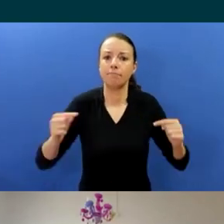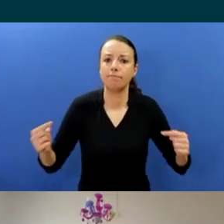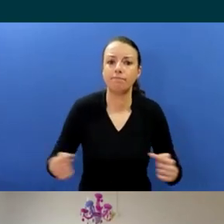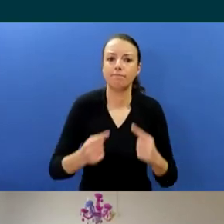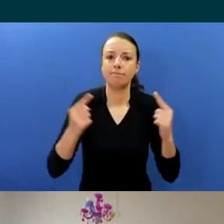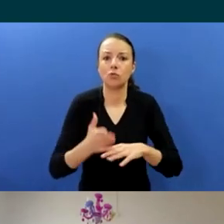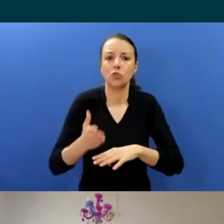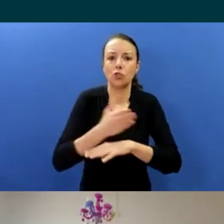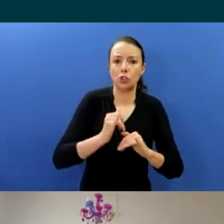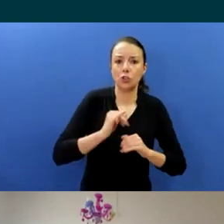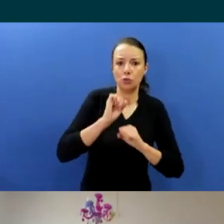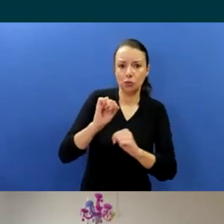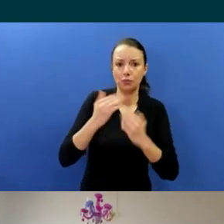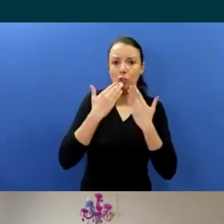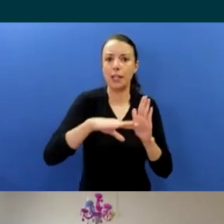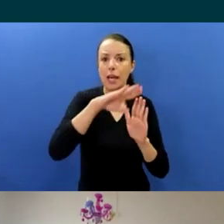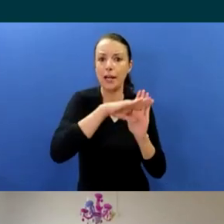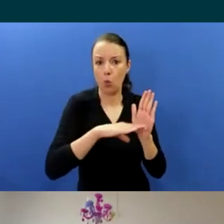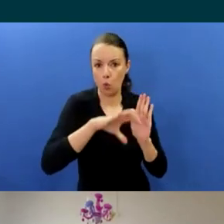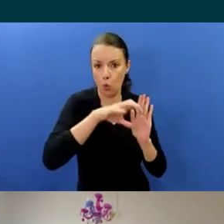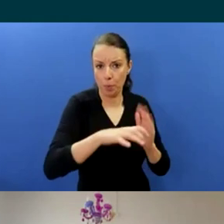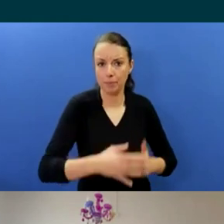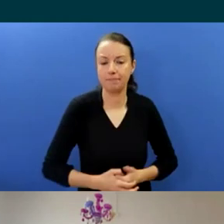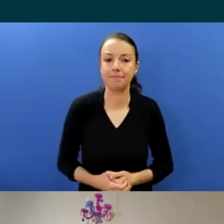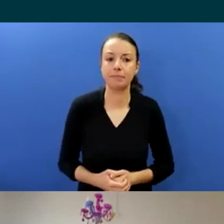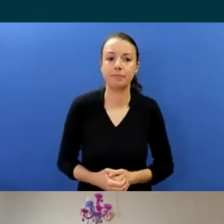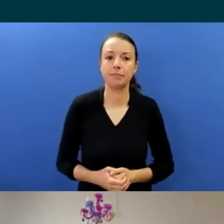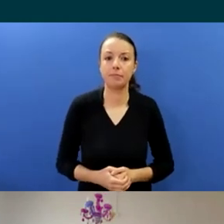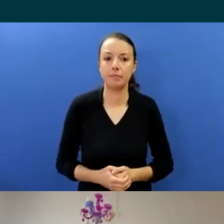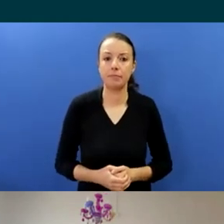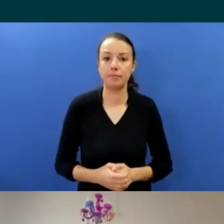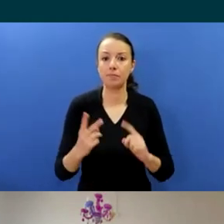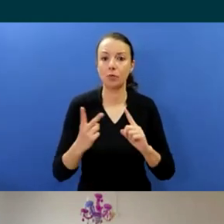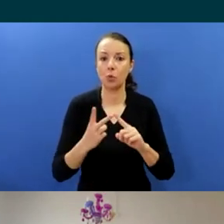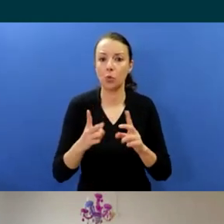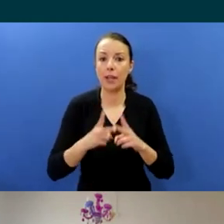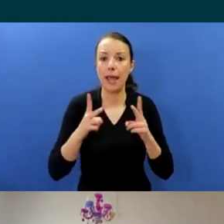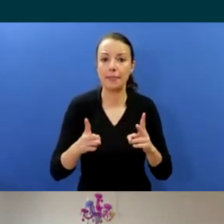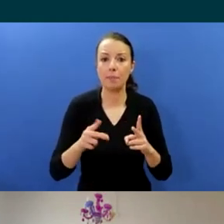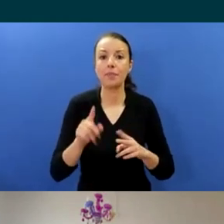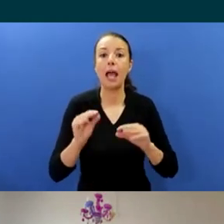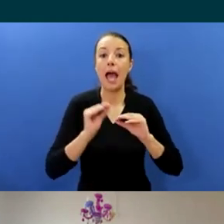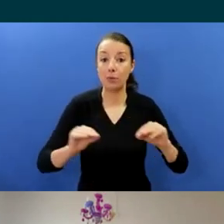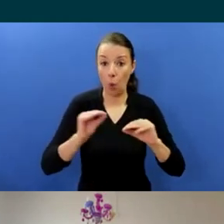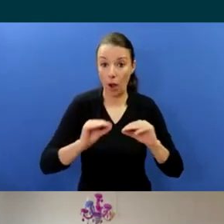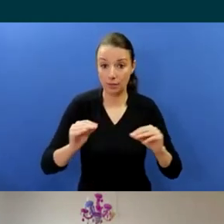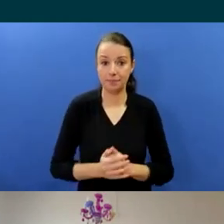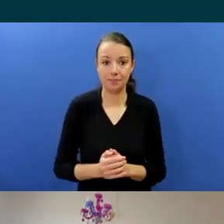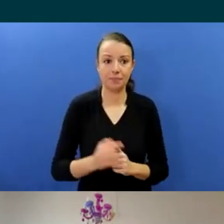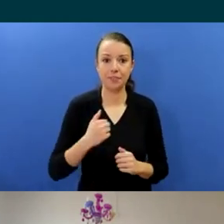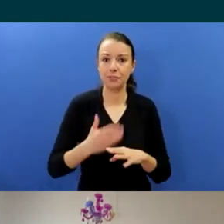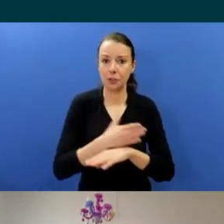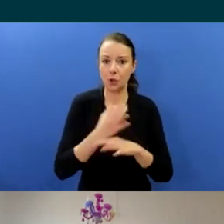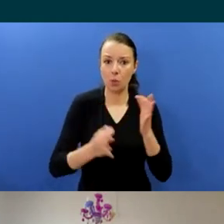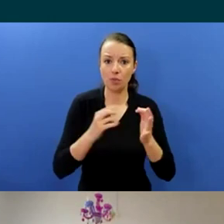learning on the subject. Like I said before, citizens have to learn on the subject. So the selection of experts